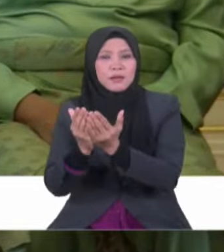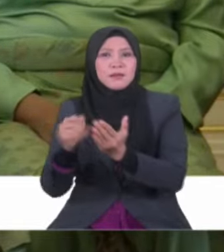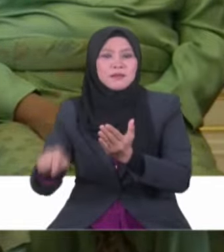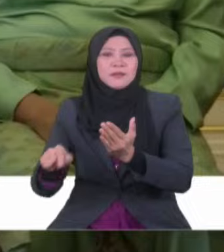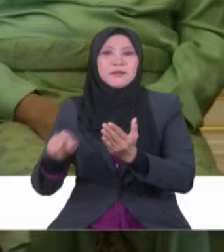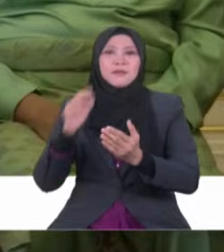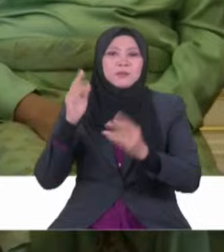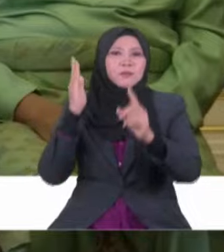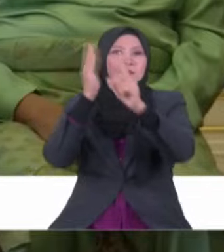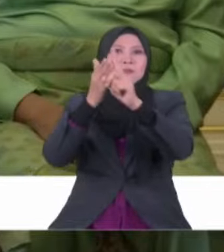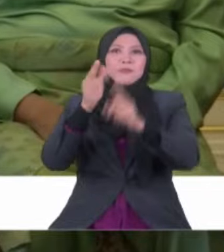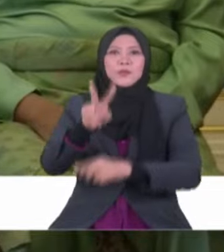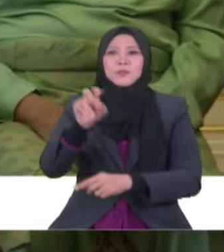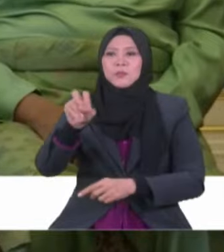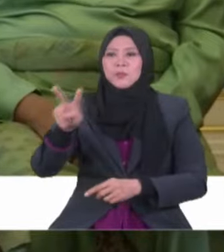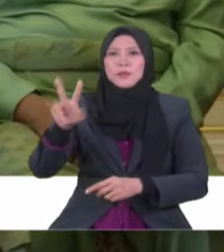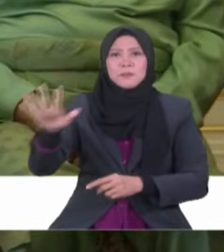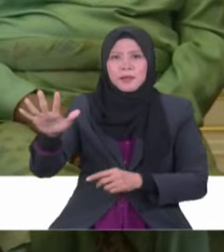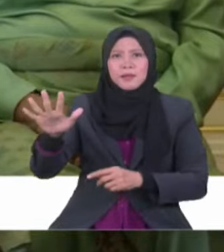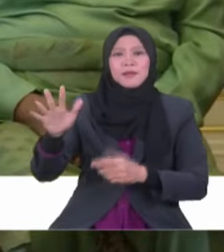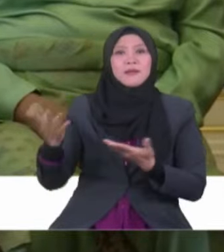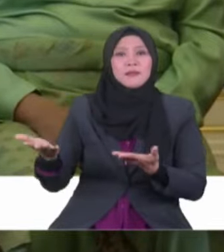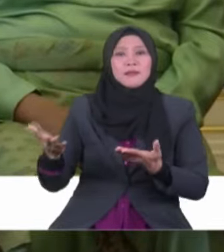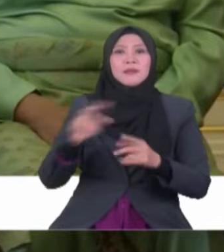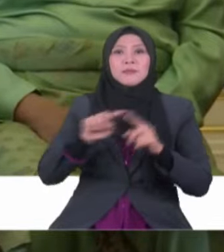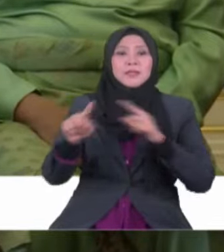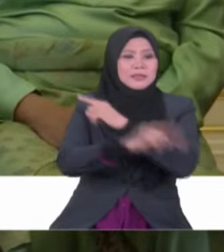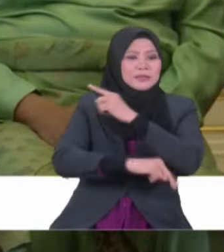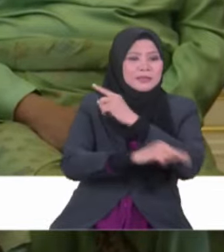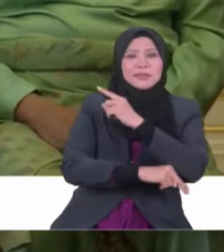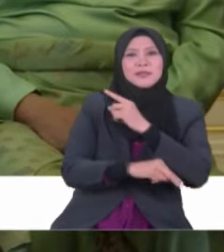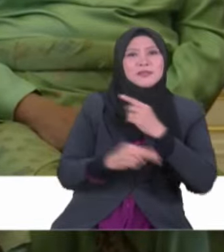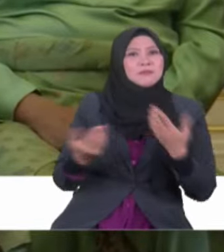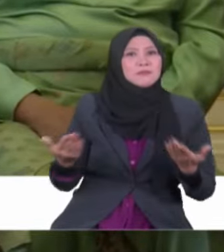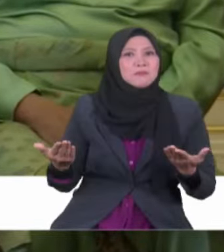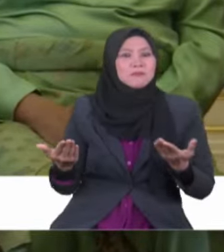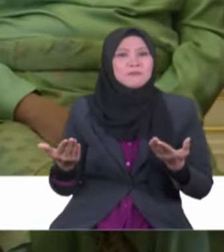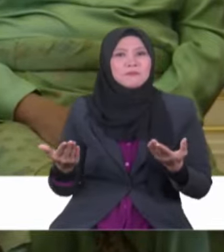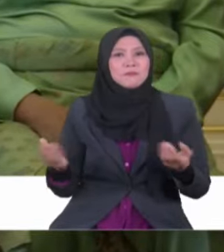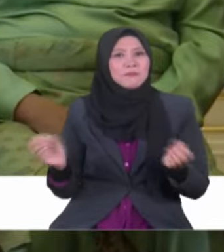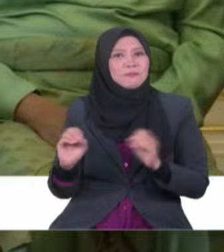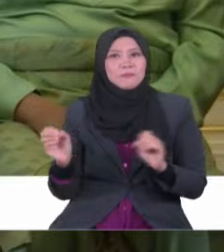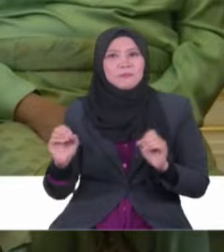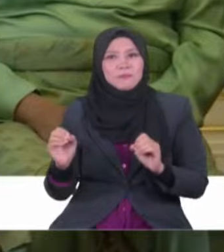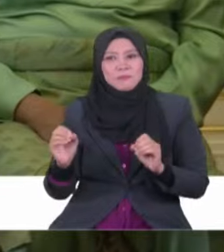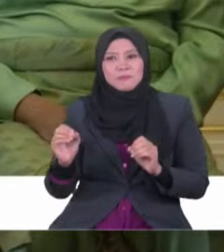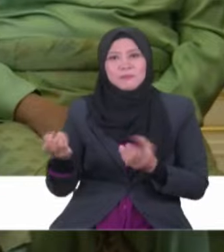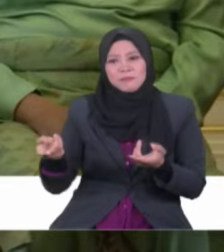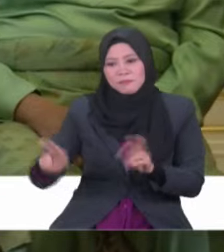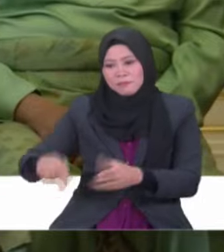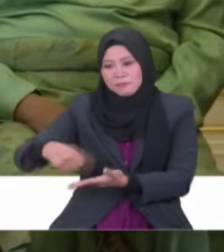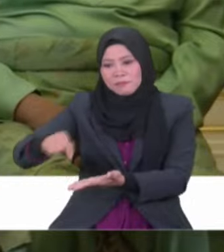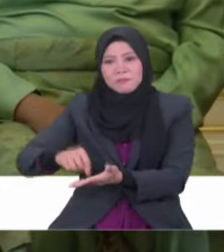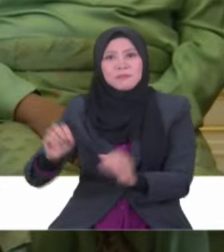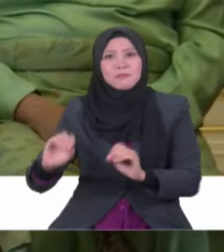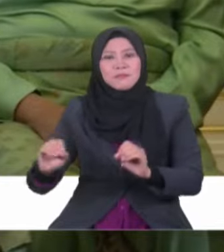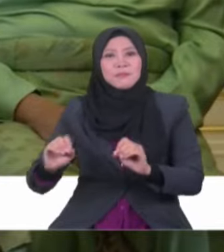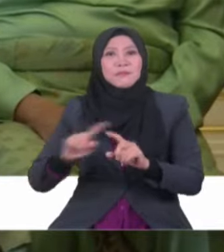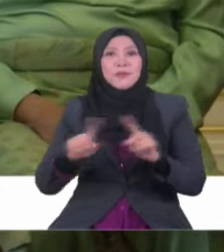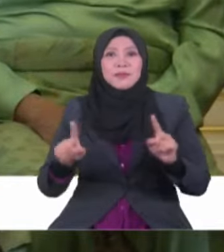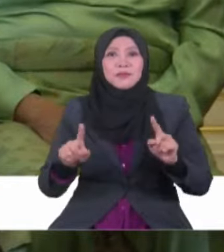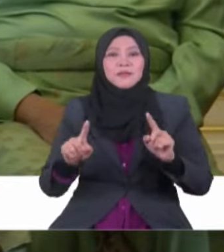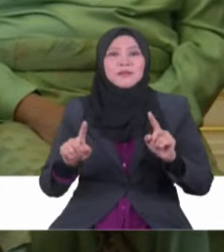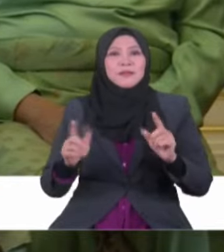in 2025, I mean, the state will not bother. There's no misunderstanding, but the state, of course, have the